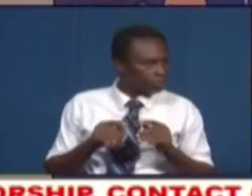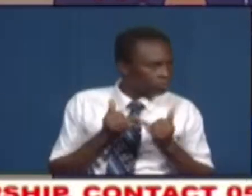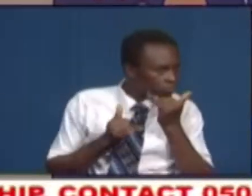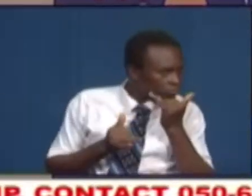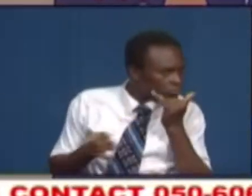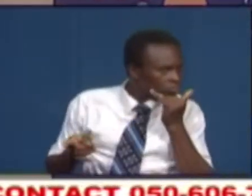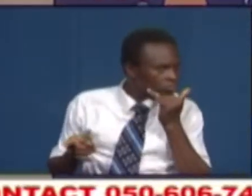my clients that